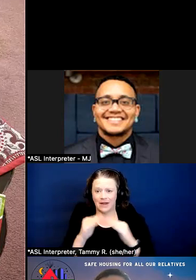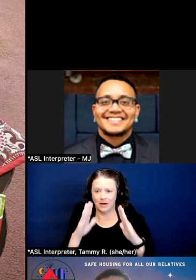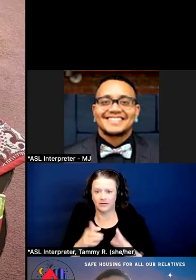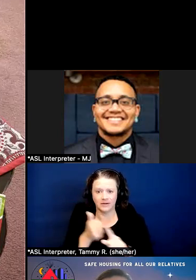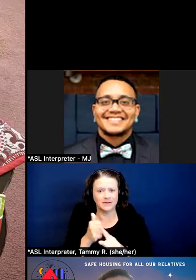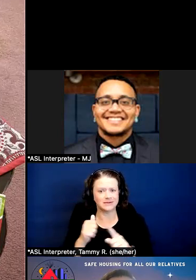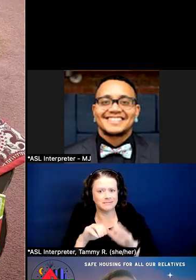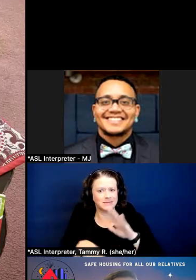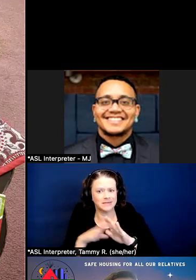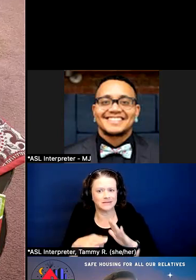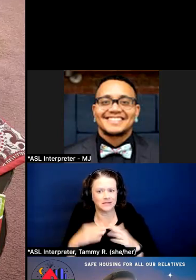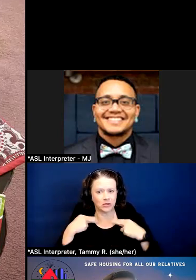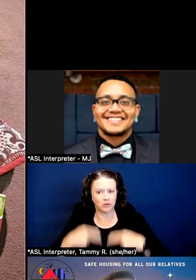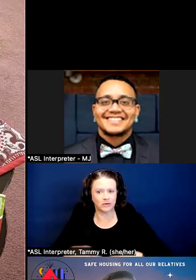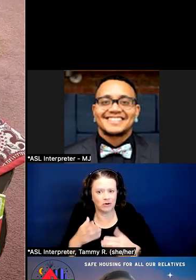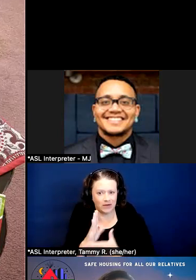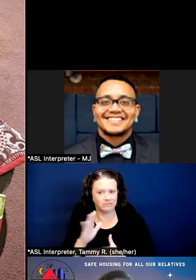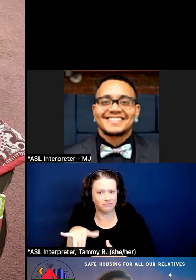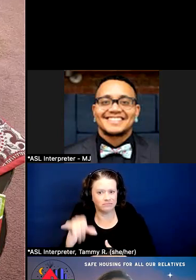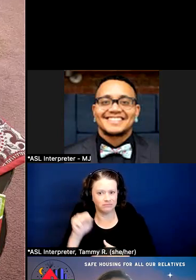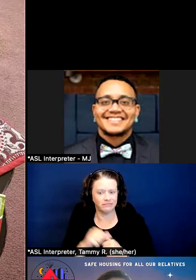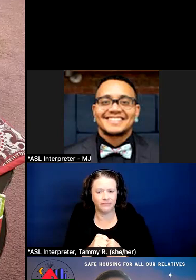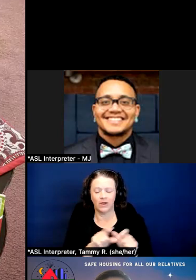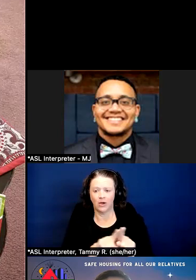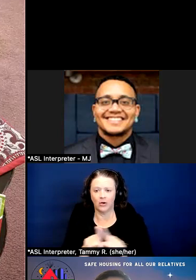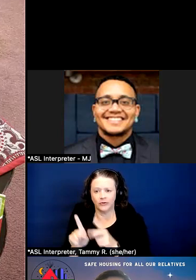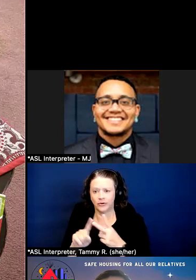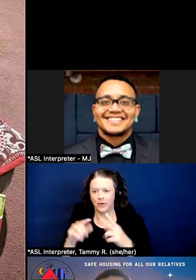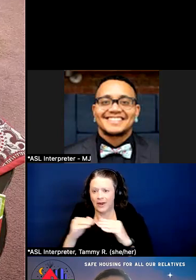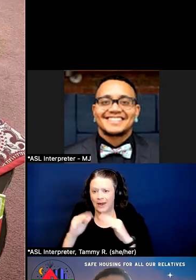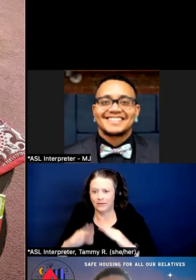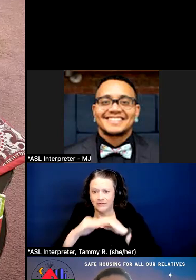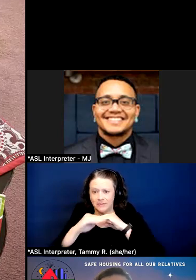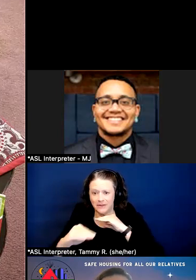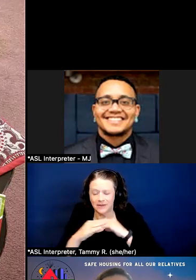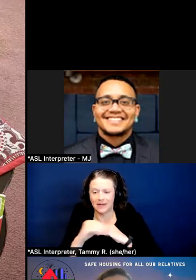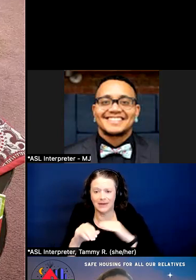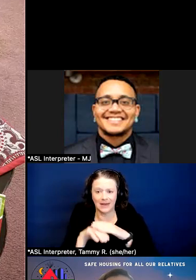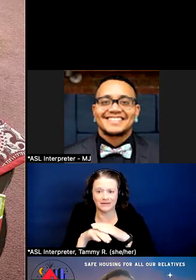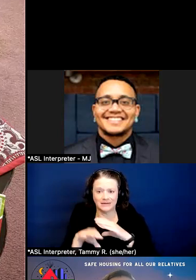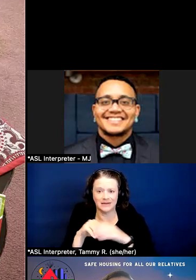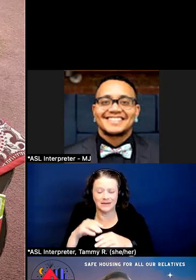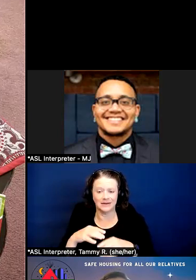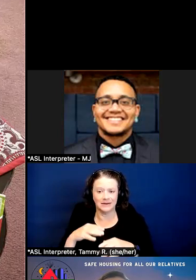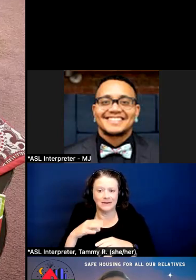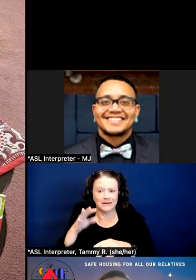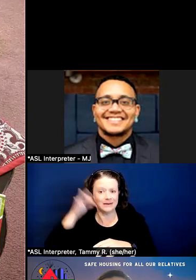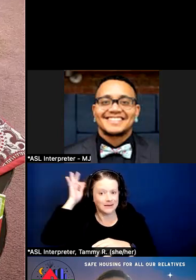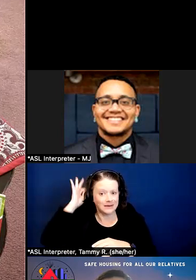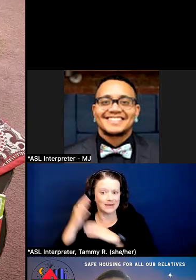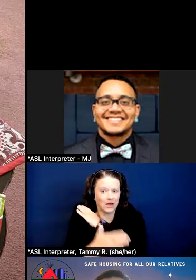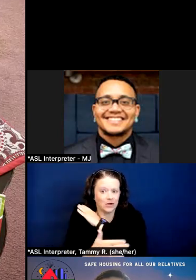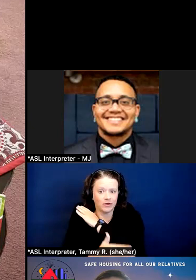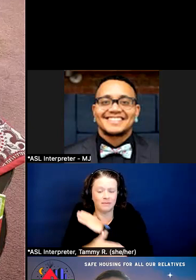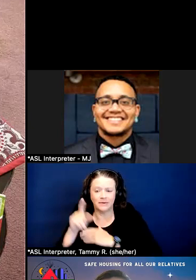human right. And the second is that housing stability and access in Indian country has to really be